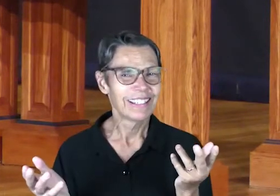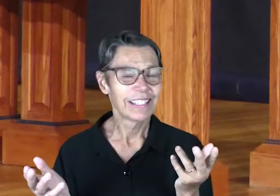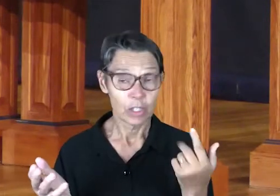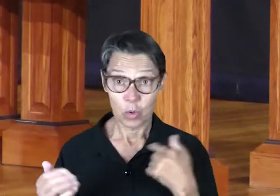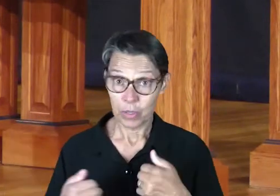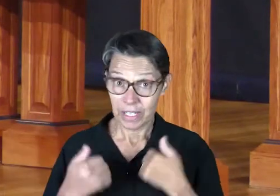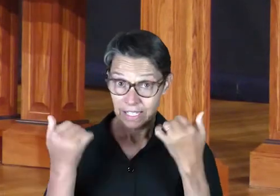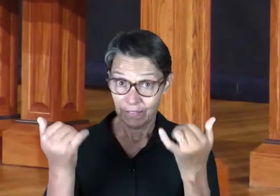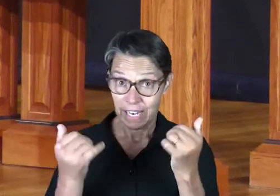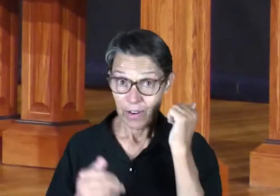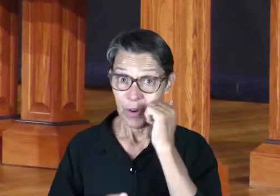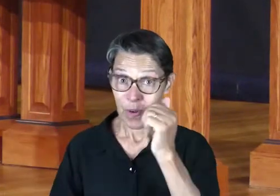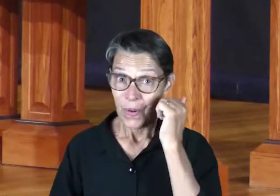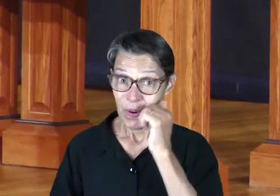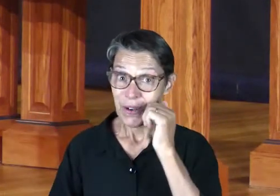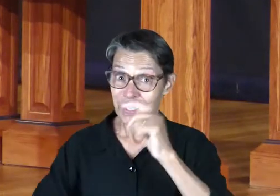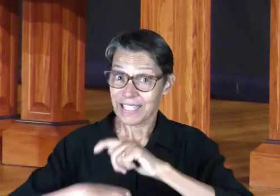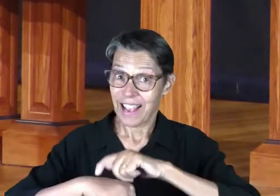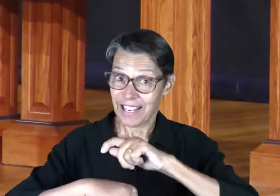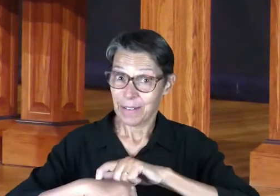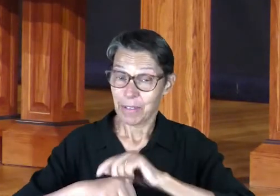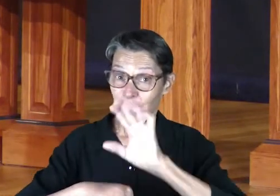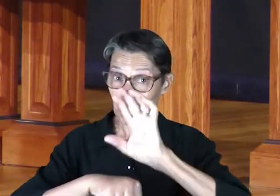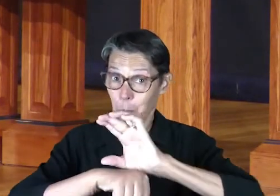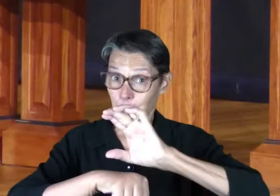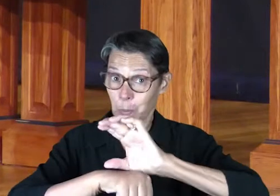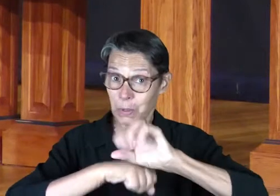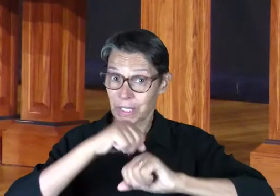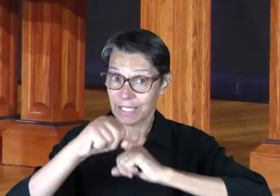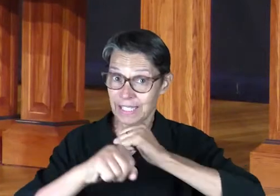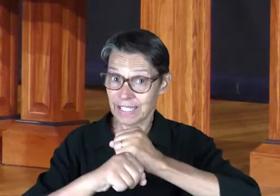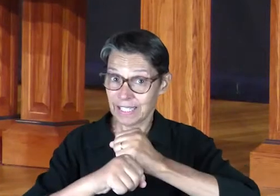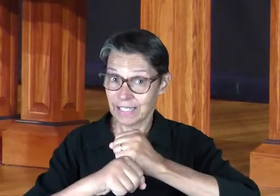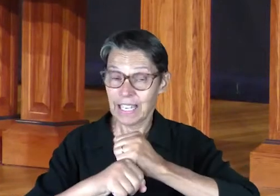We're living in ordinary time in the liturgical year.